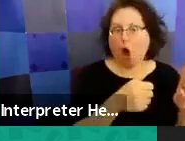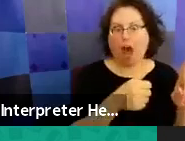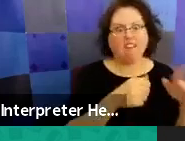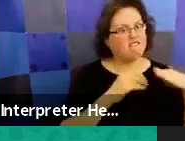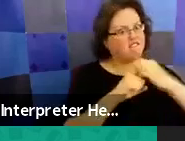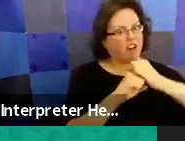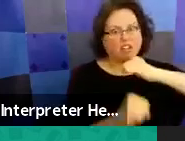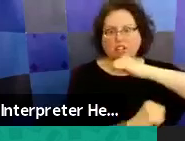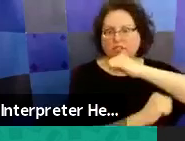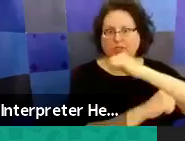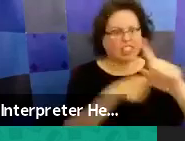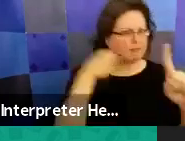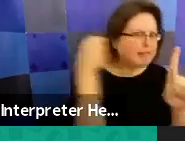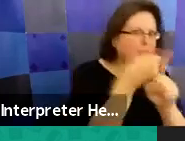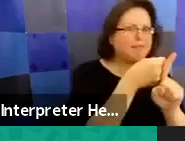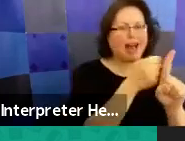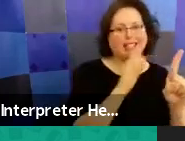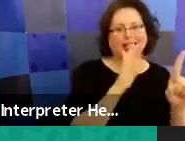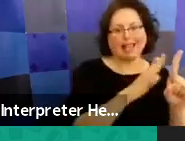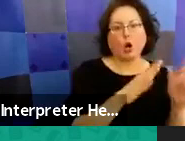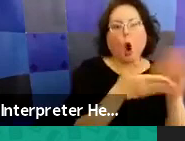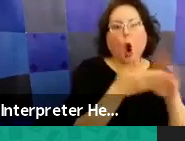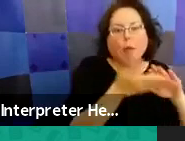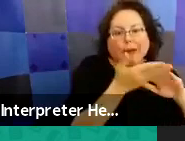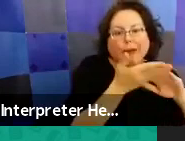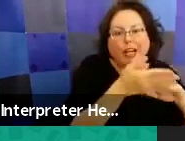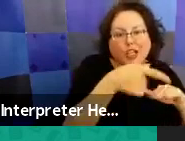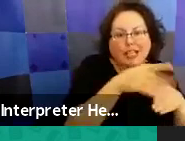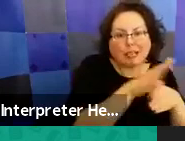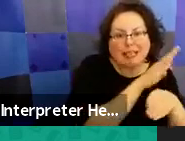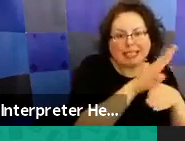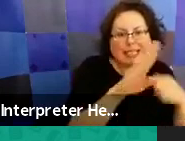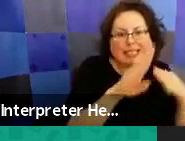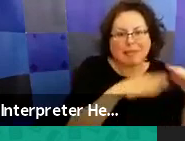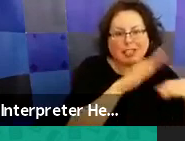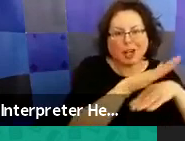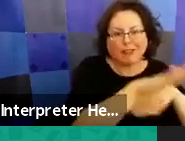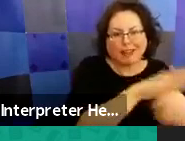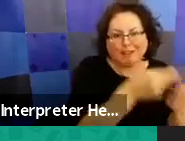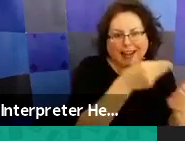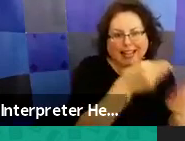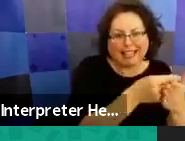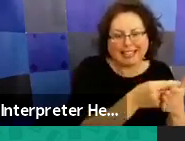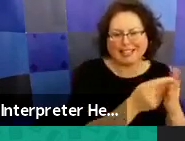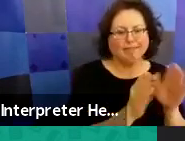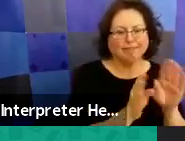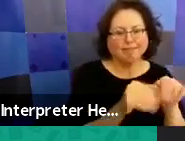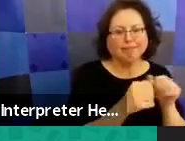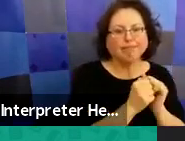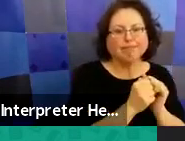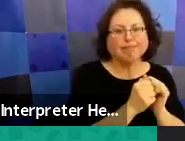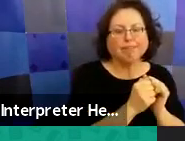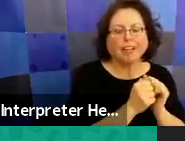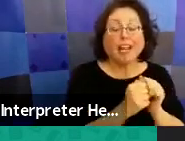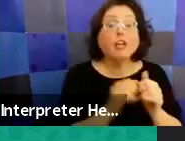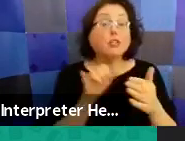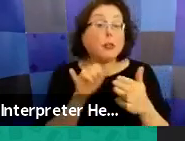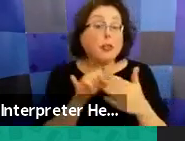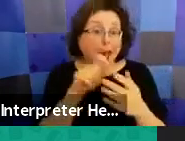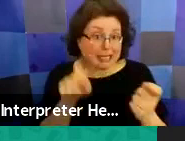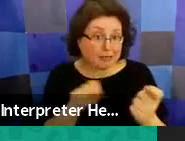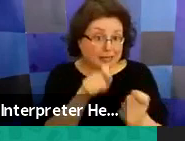their capacity to operate as a business based on their finances. And so with this specific question, I would